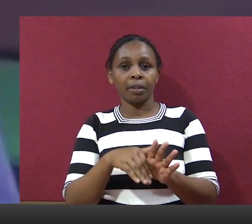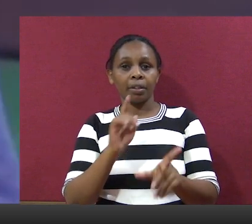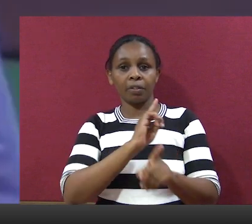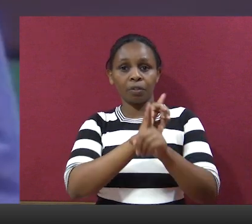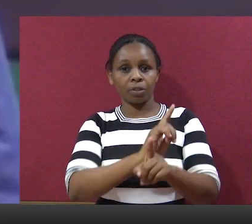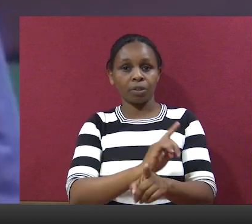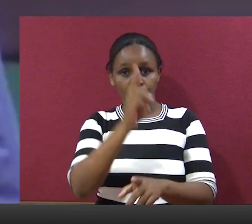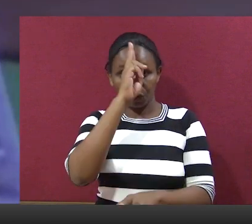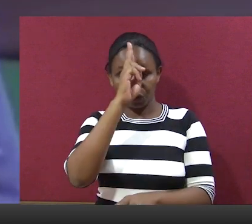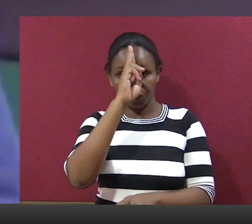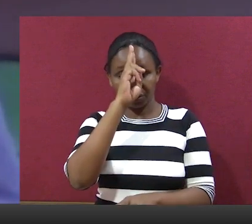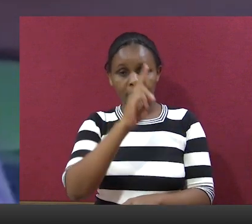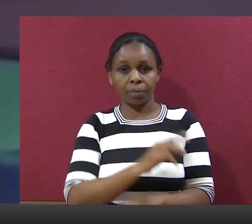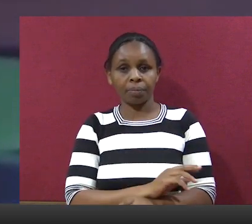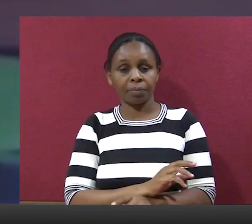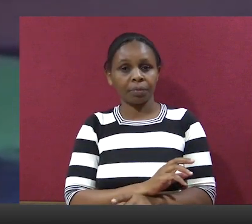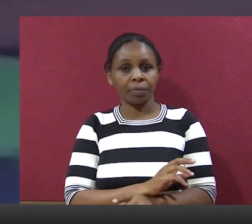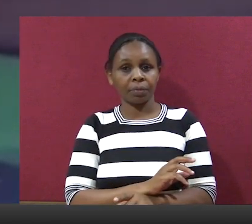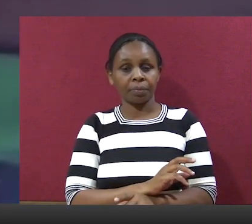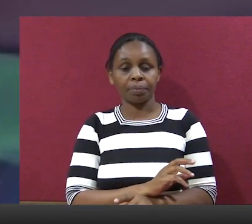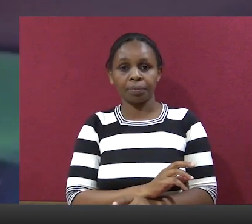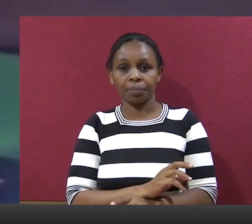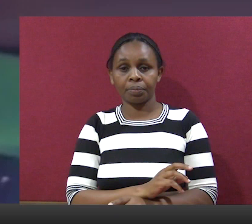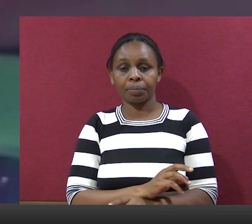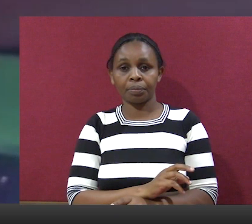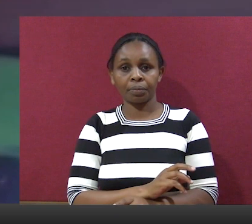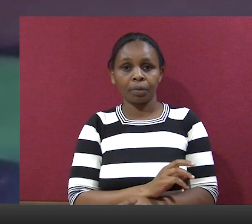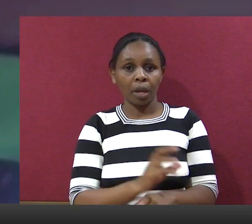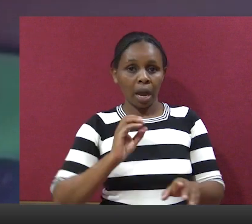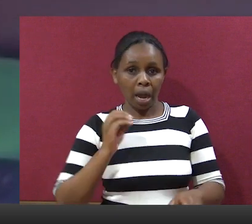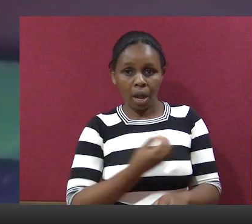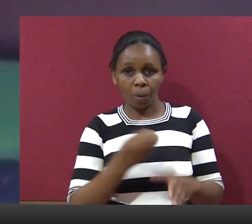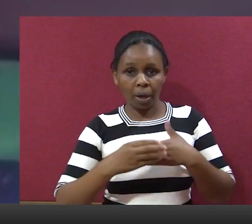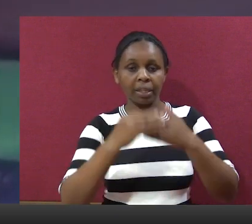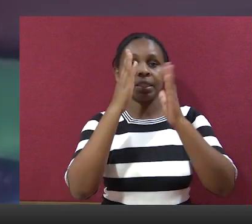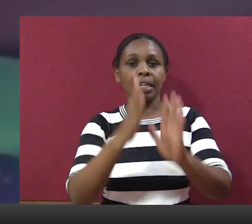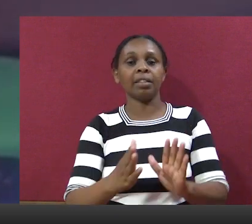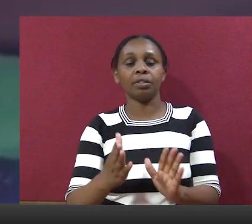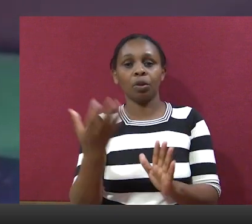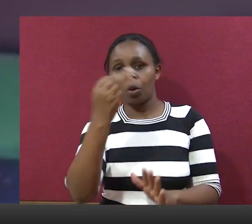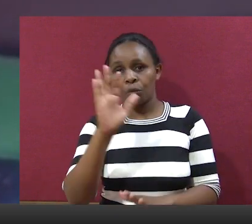very irresponsible, very reckless for leaders of your stature